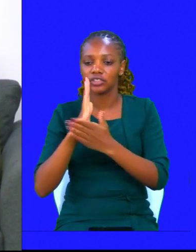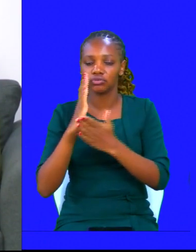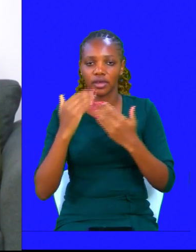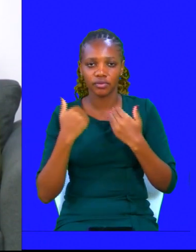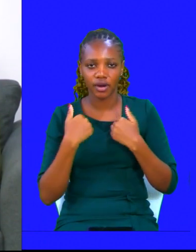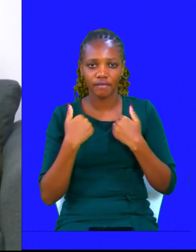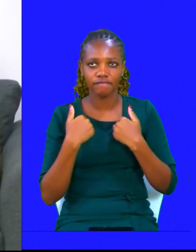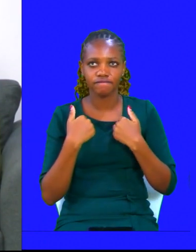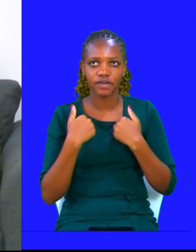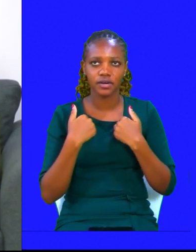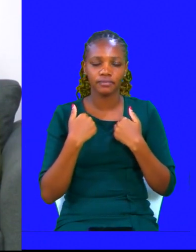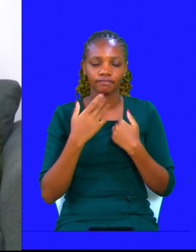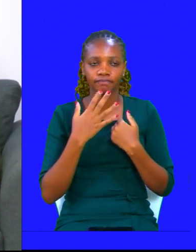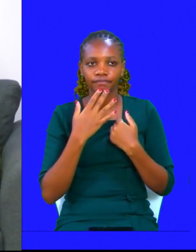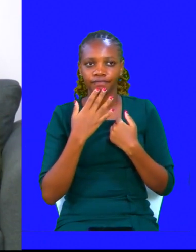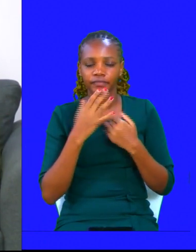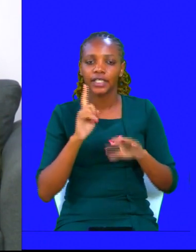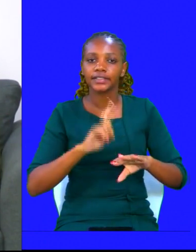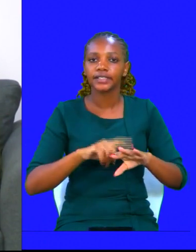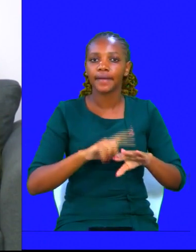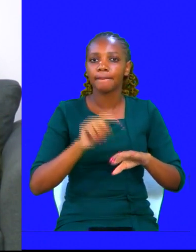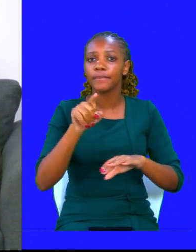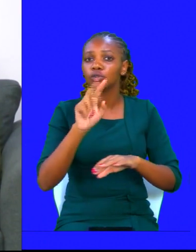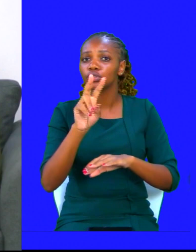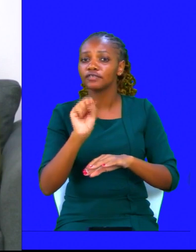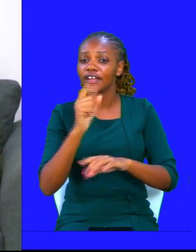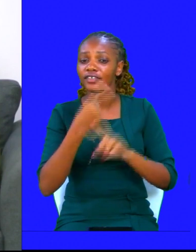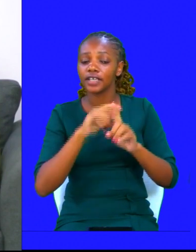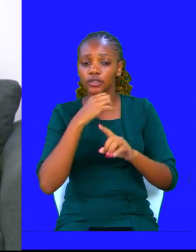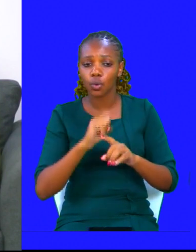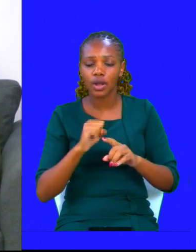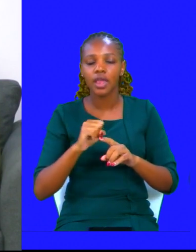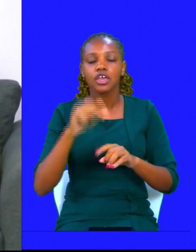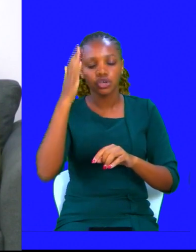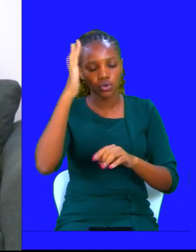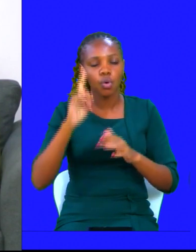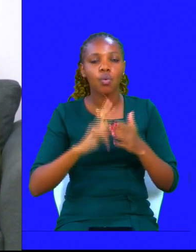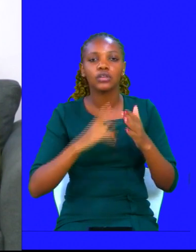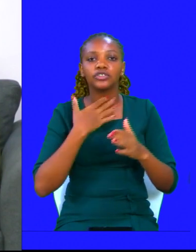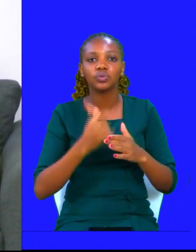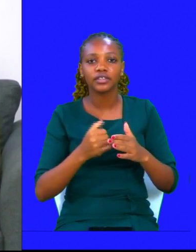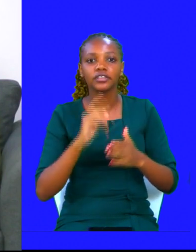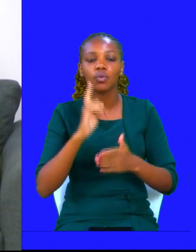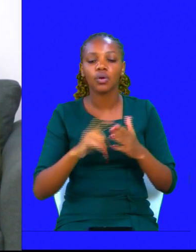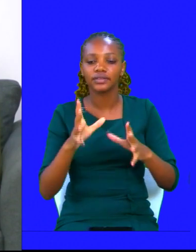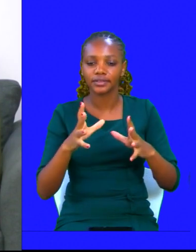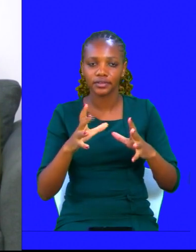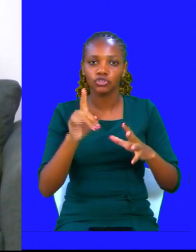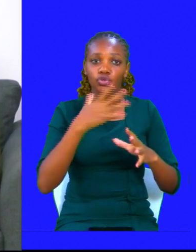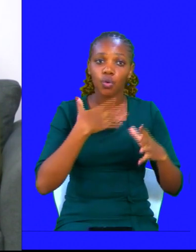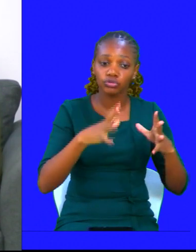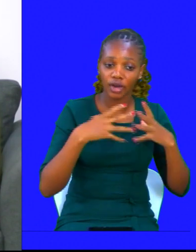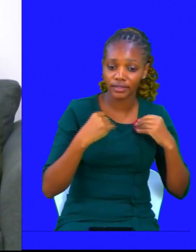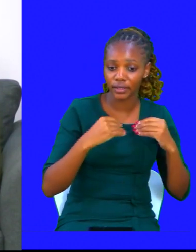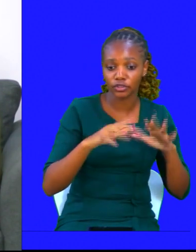of, by the time you're getting to 25, you know what you want, you know what you don't want, you know what's acceptable to you,